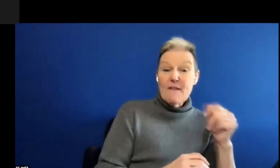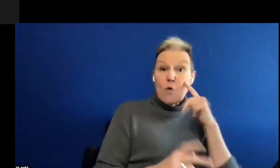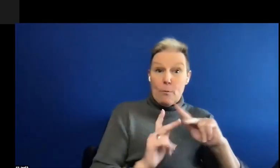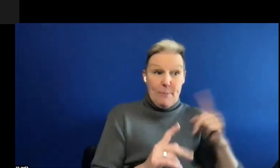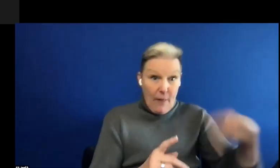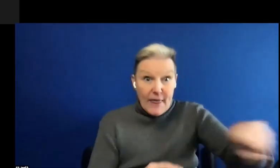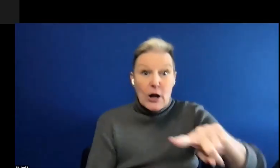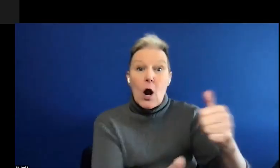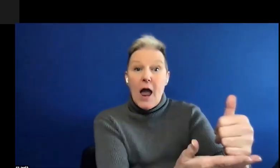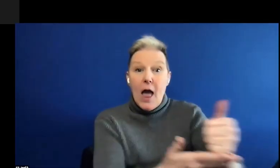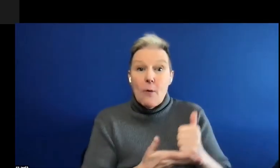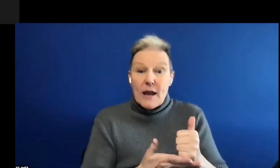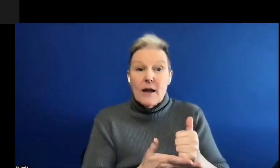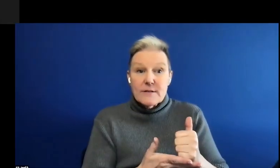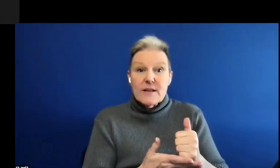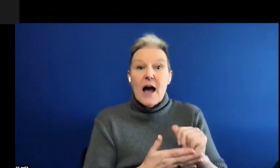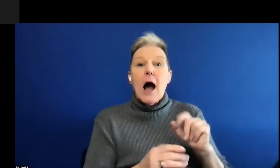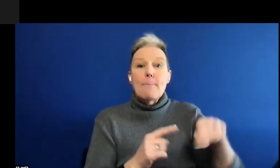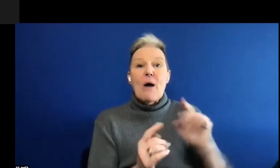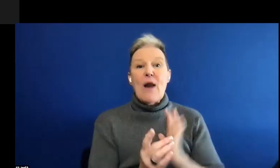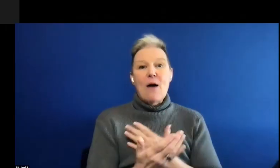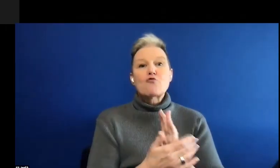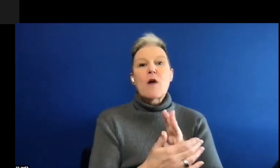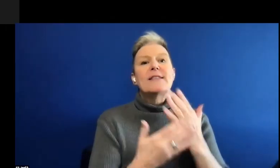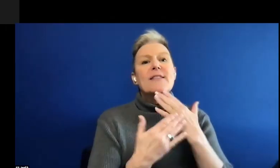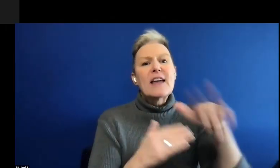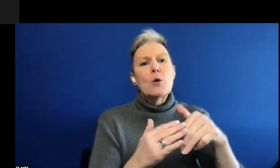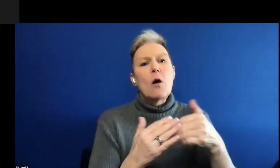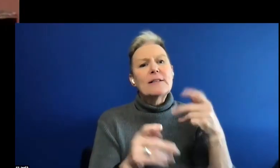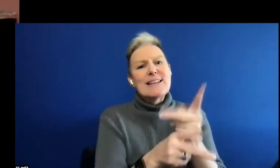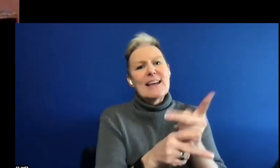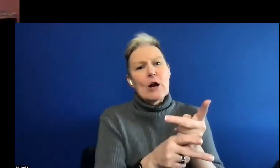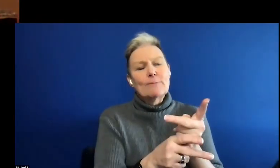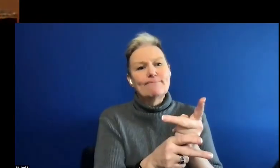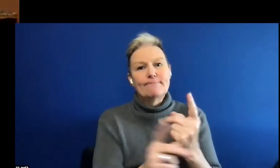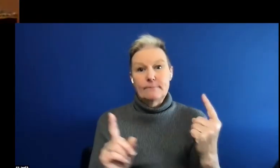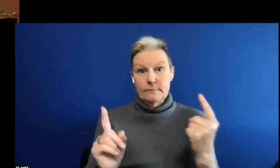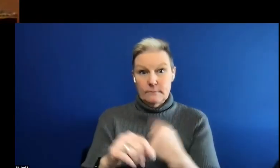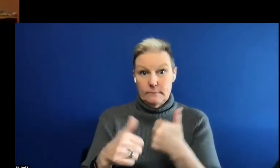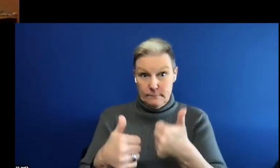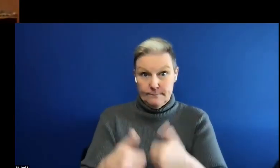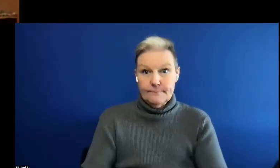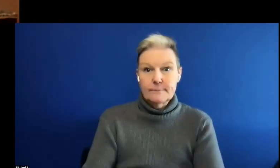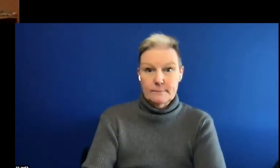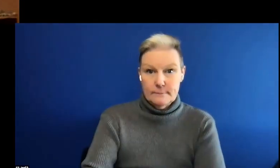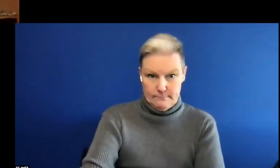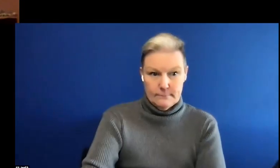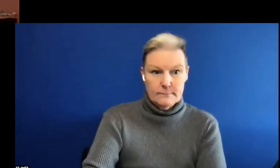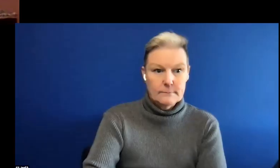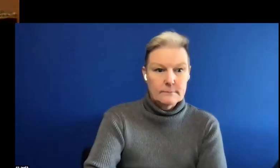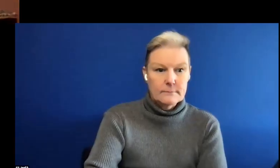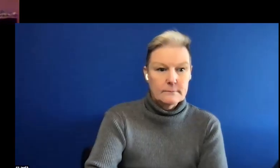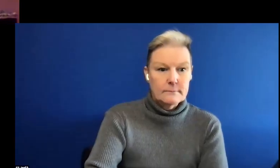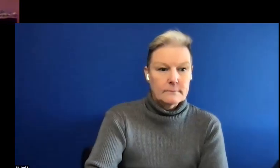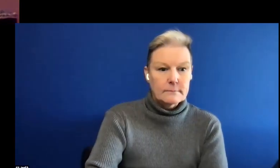are helping us our rights. Thank you all. Y'all take care. All right, thank you. And do we have one more comment in